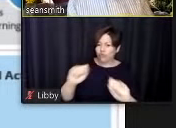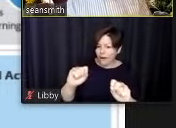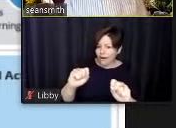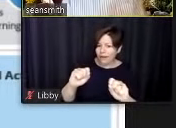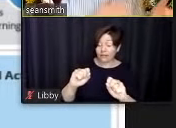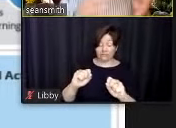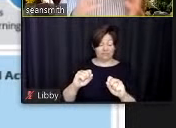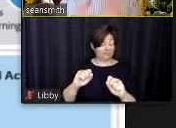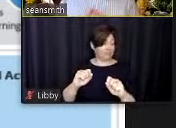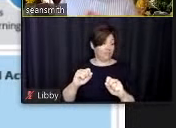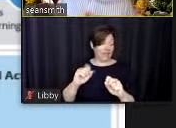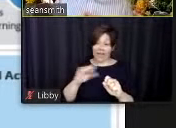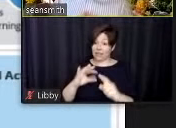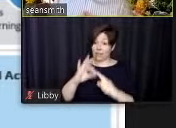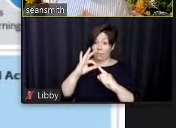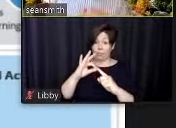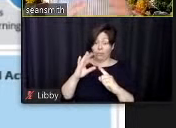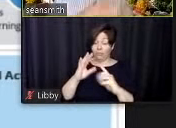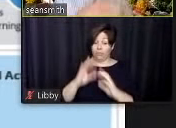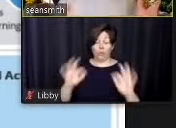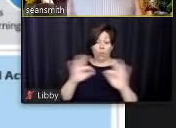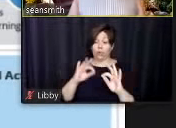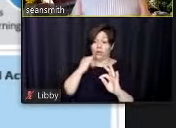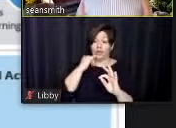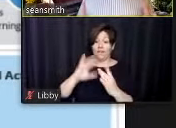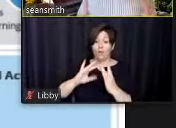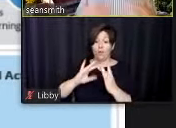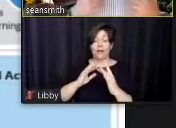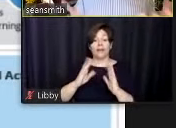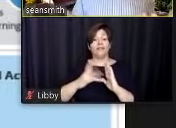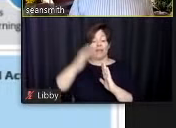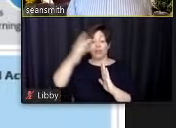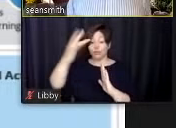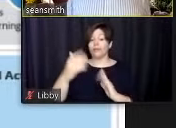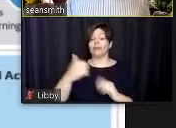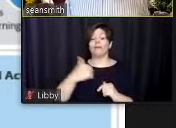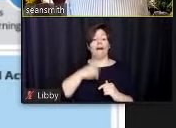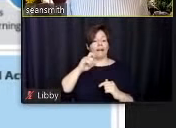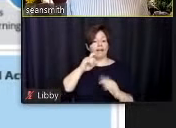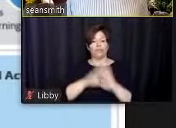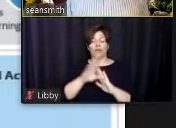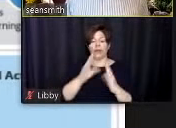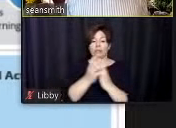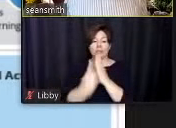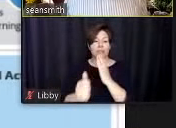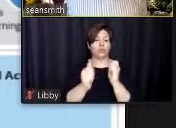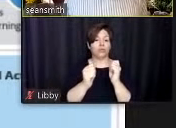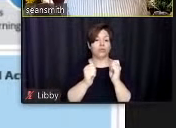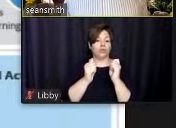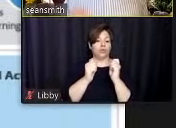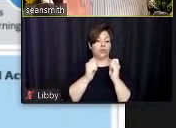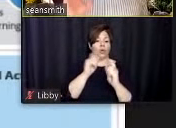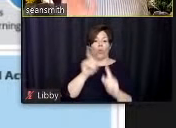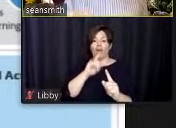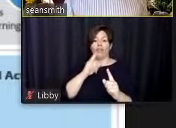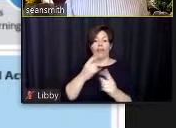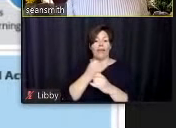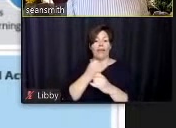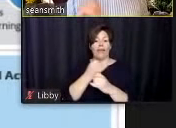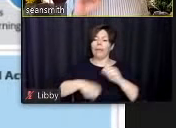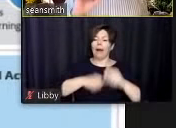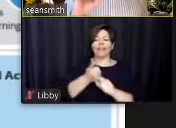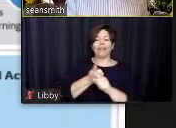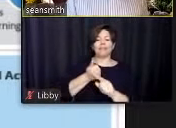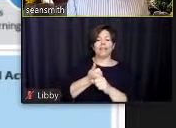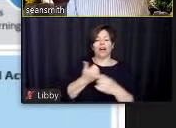online. And equally important, somewhere along the lines, I need to develop skills where they're biking them themselves. They're self-regulating.